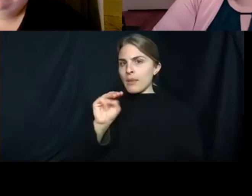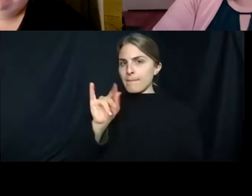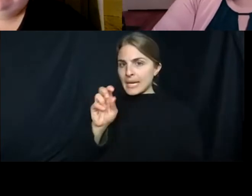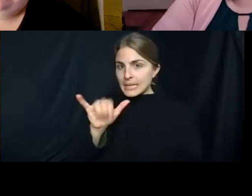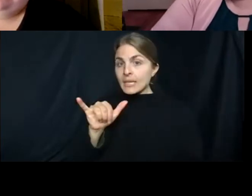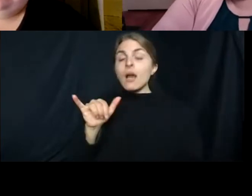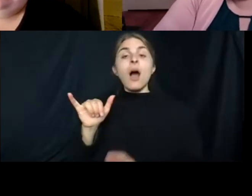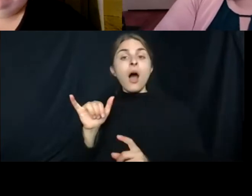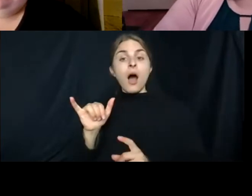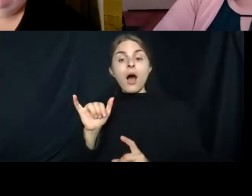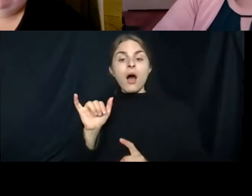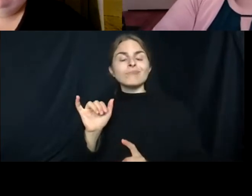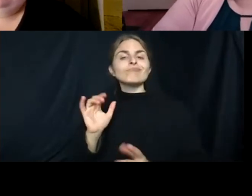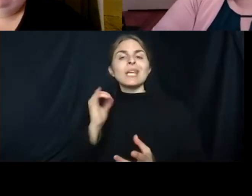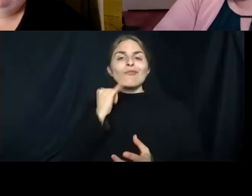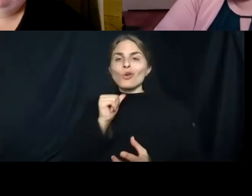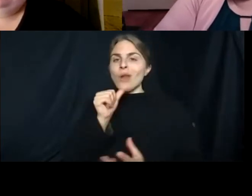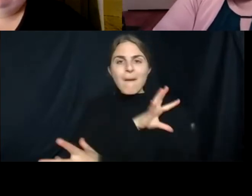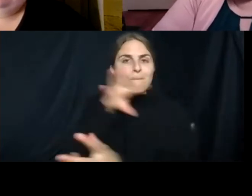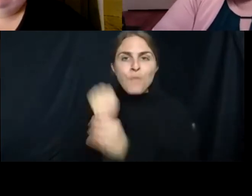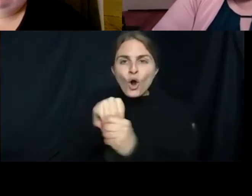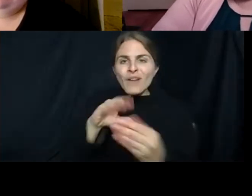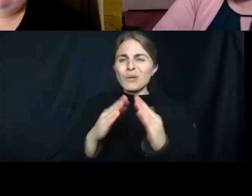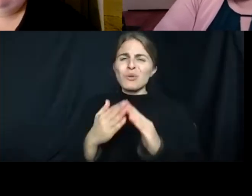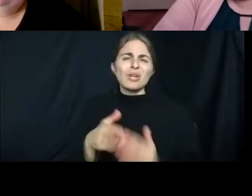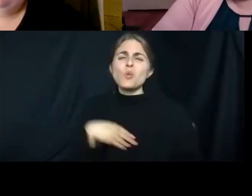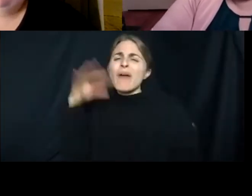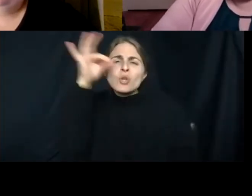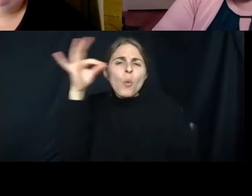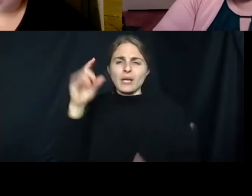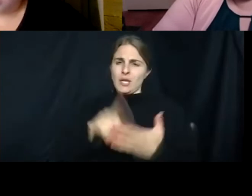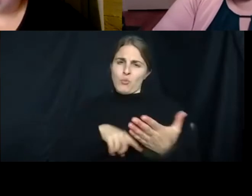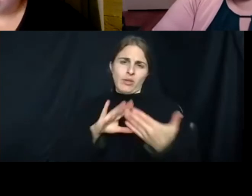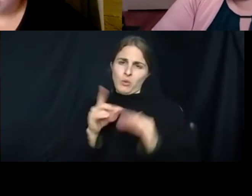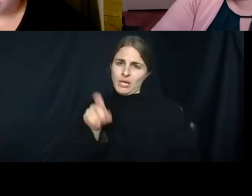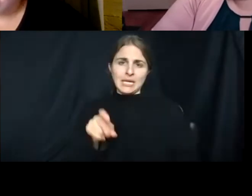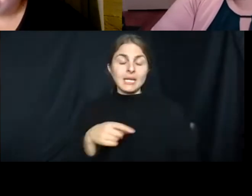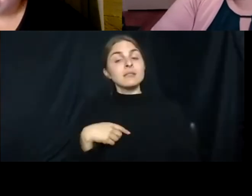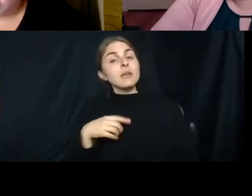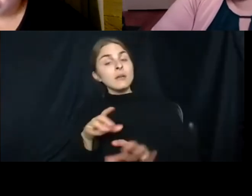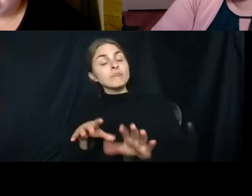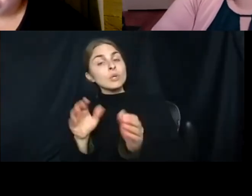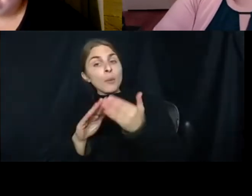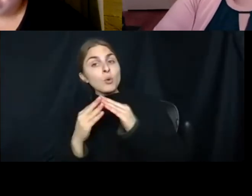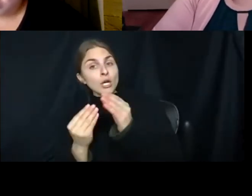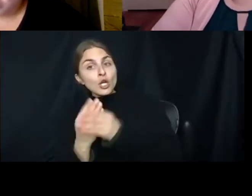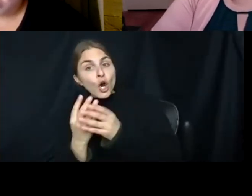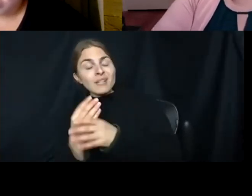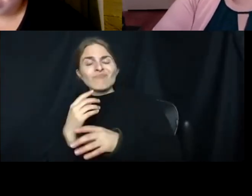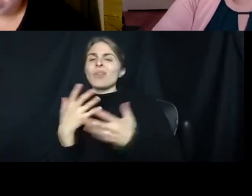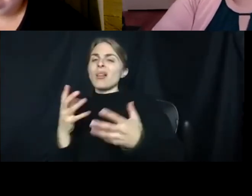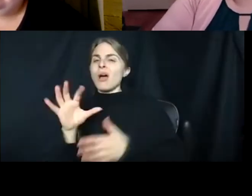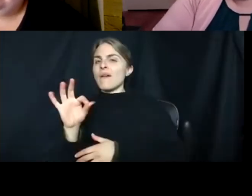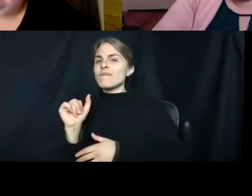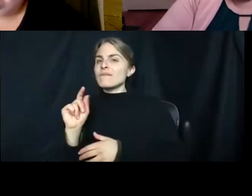in these communities, you really don't know what these communities need. And I feel like with community gardens and a lot of fat folks needs, I